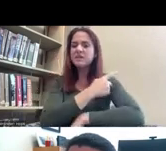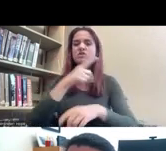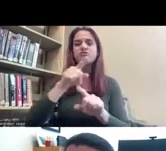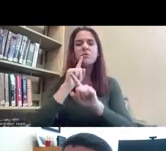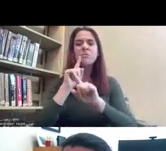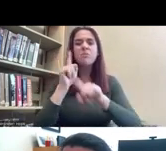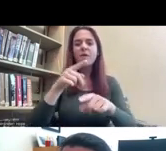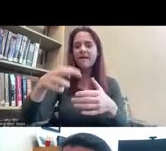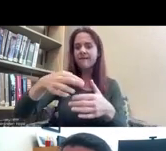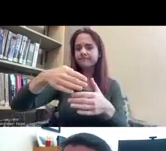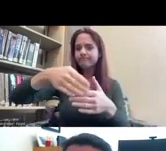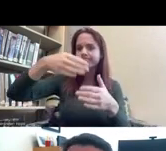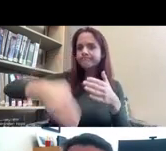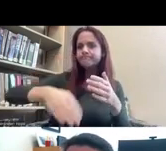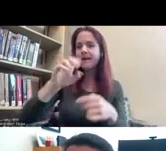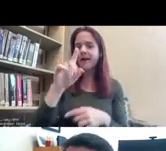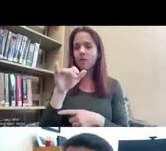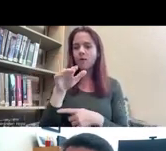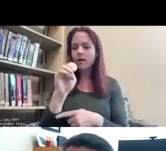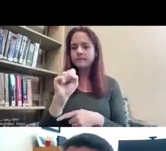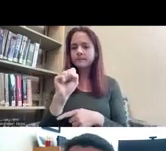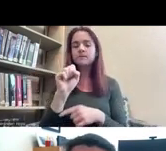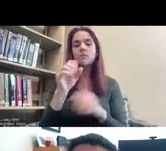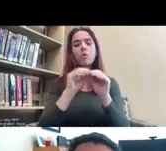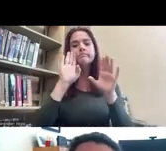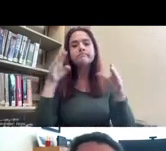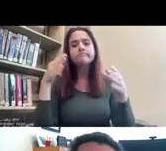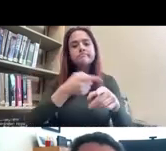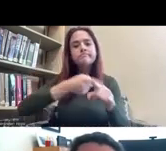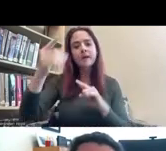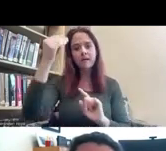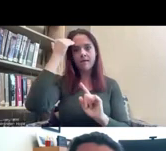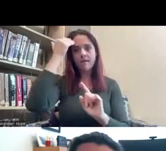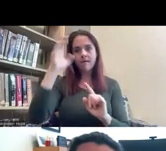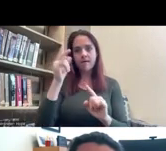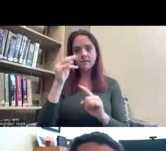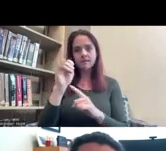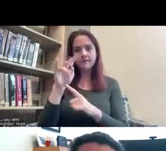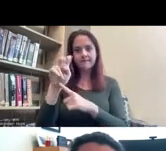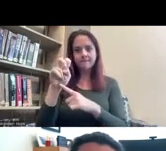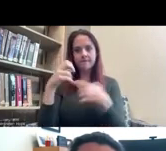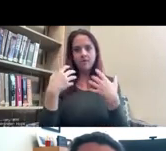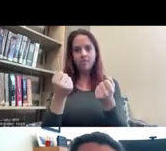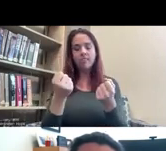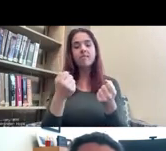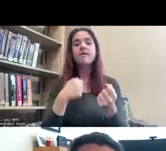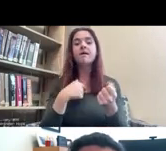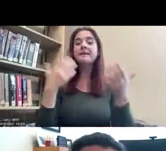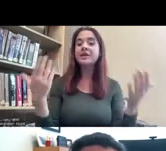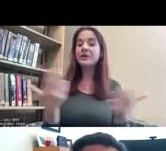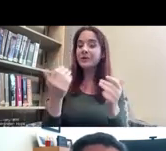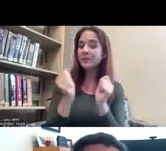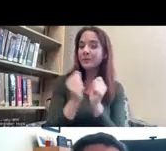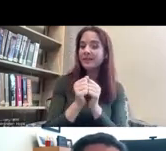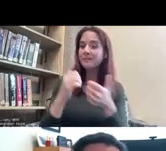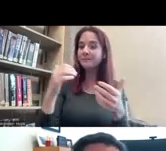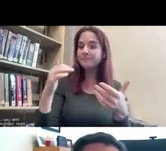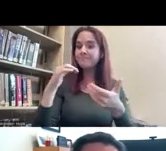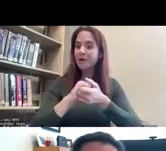and specifically focus in cognitive health. I'm here with my